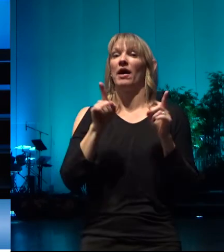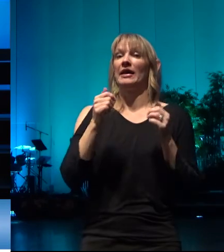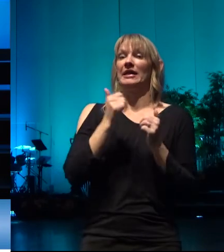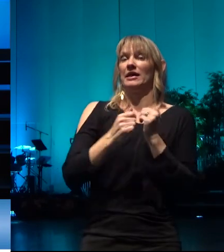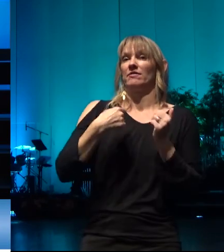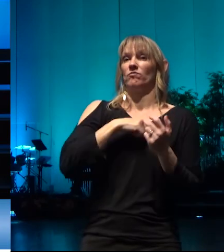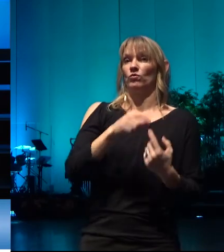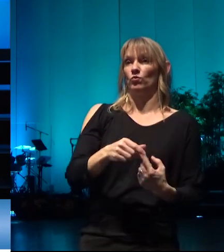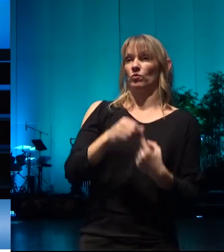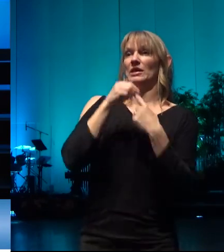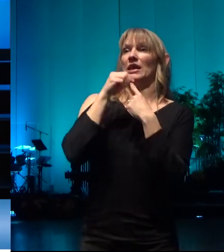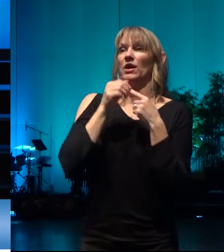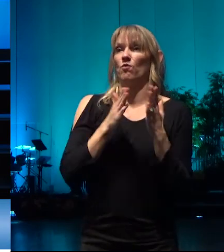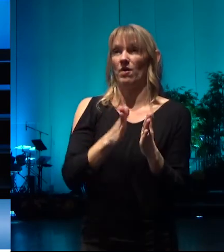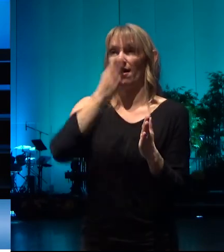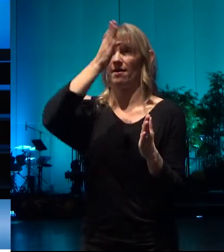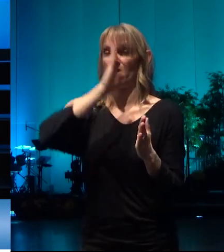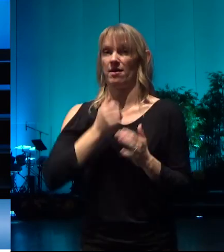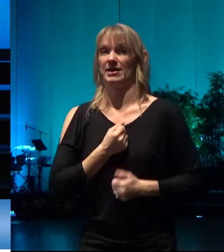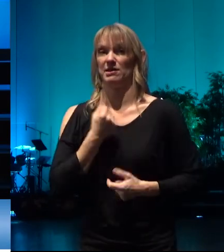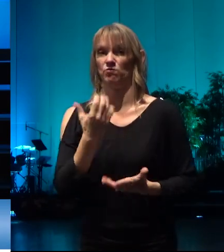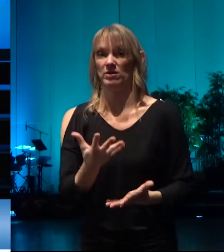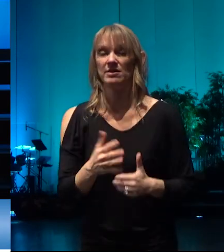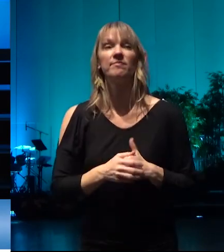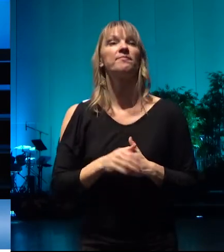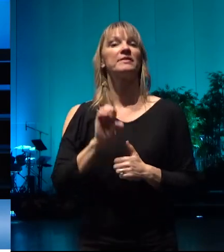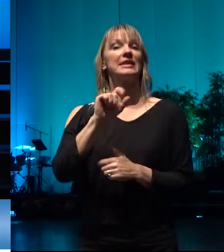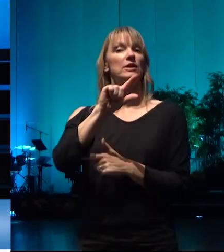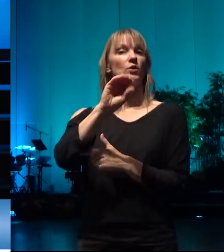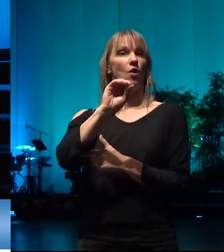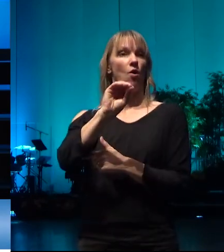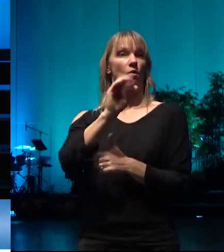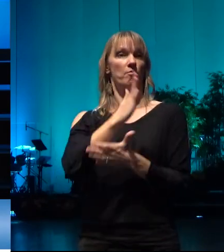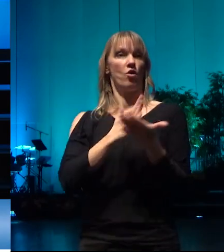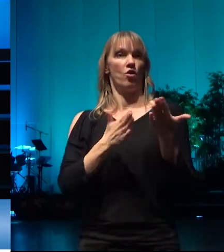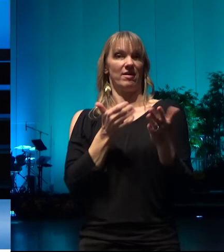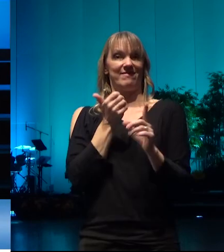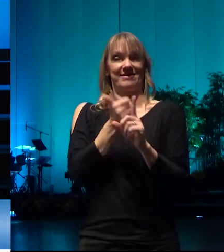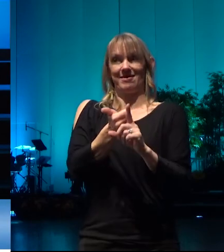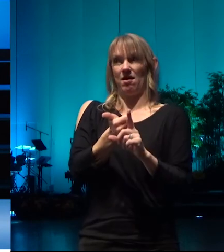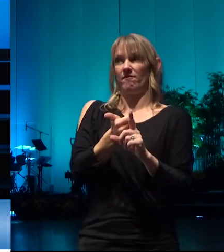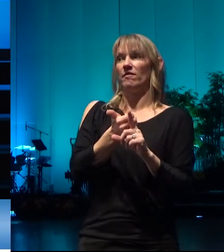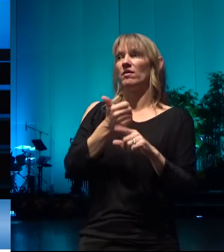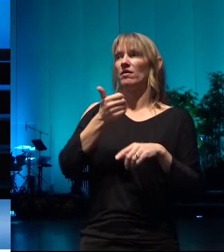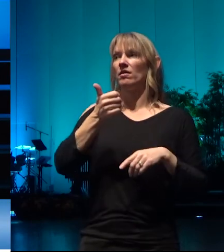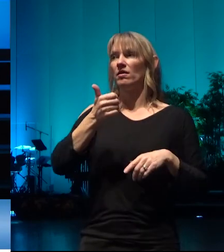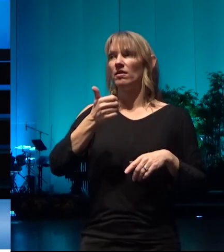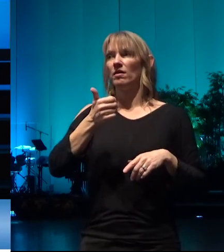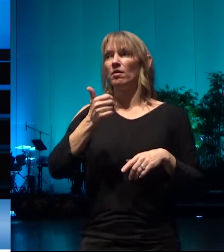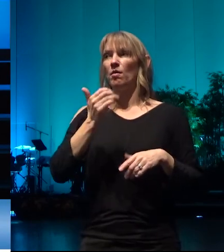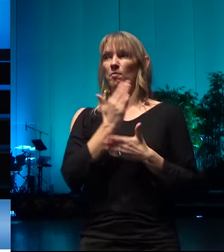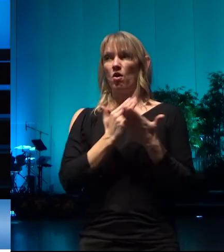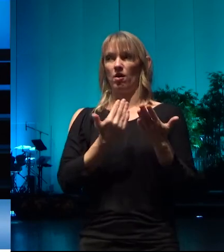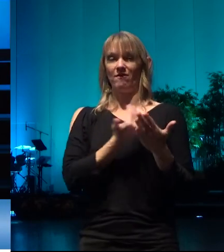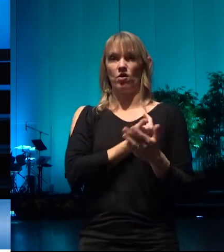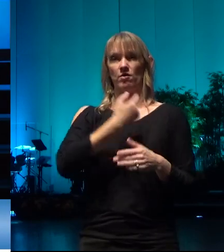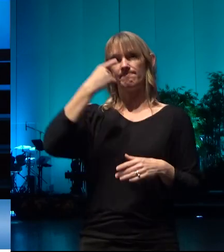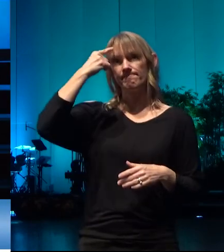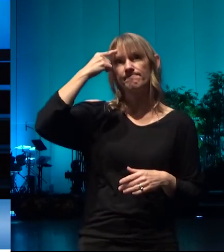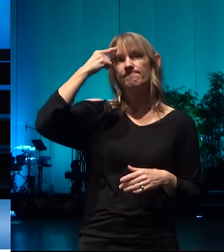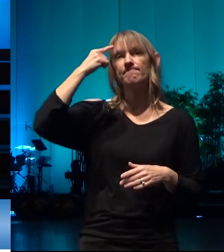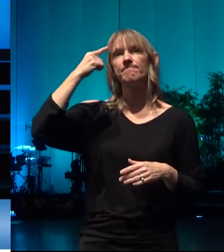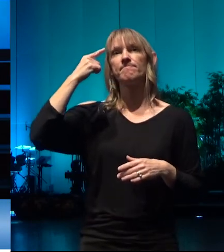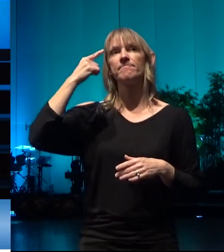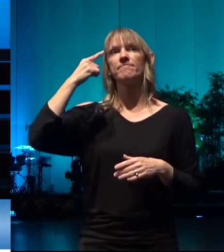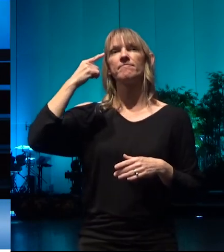a unique way in which God expresses. And the ego aspect of ourselves is the part of our psyche that